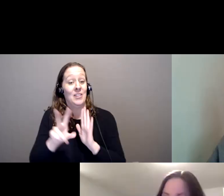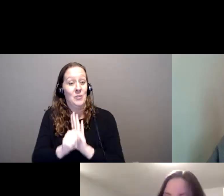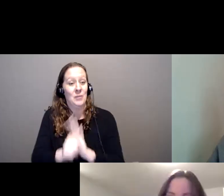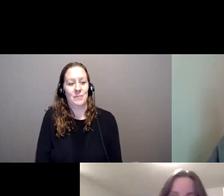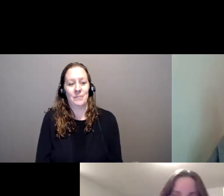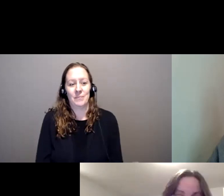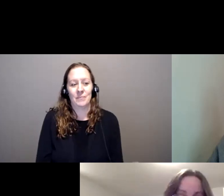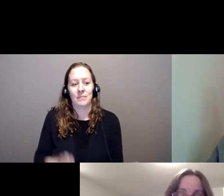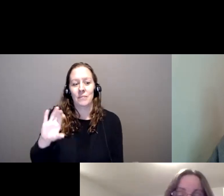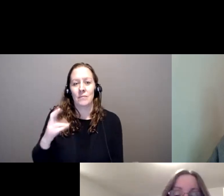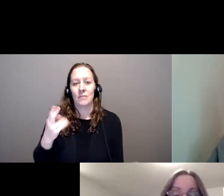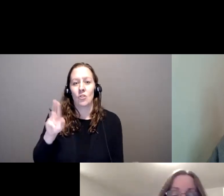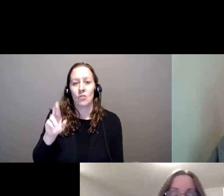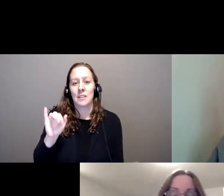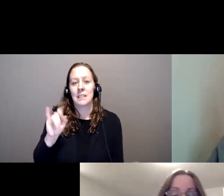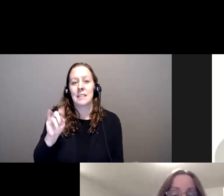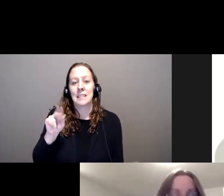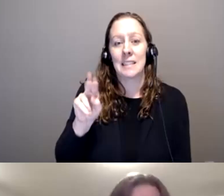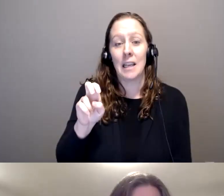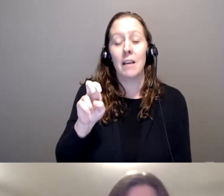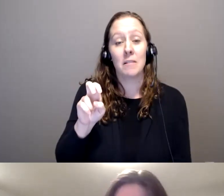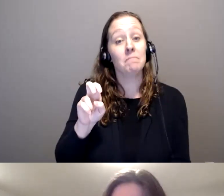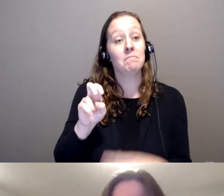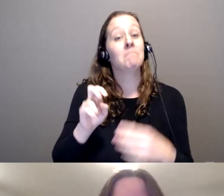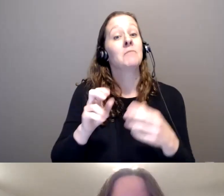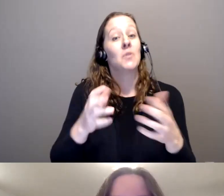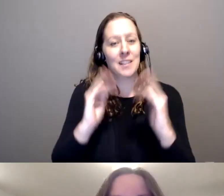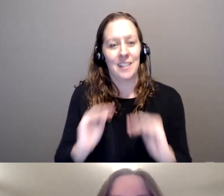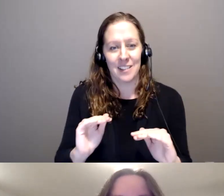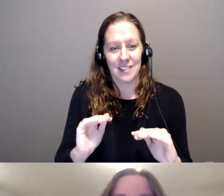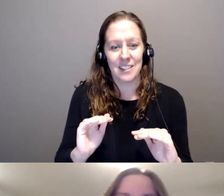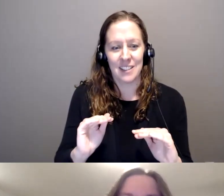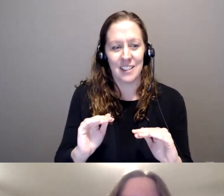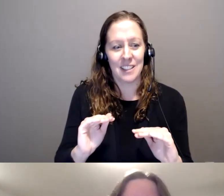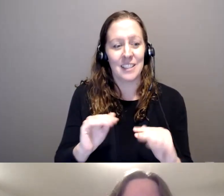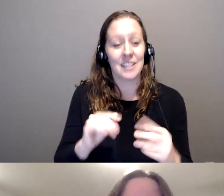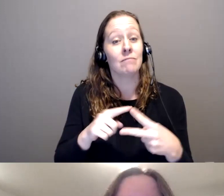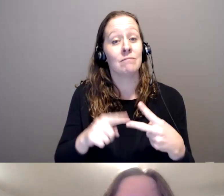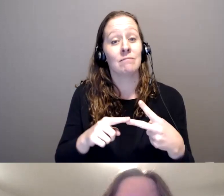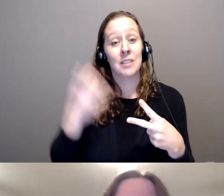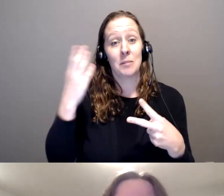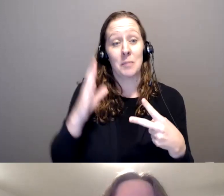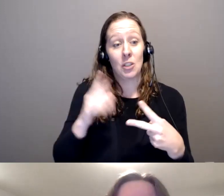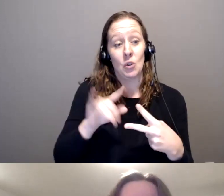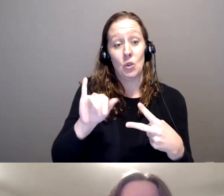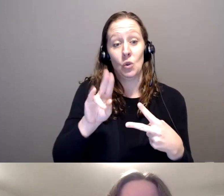Okay, I think we're ready for the next part of the program. So I see that we have our speakers, Julie and Wendy, with us.